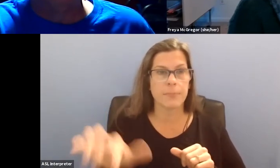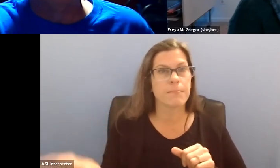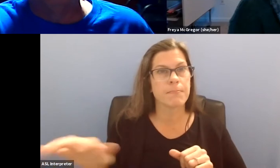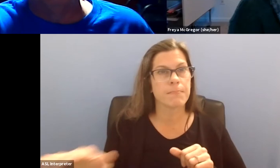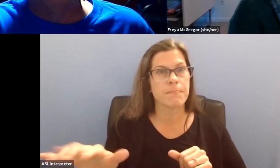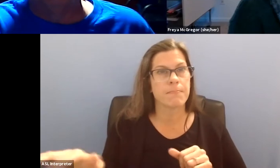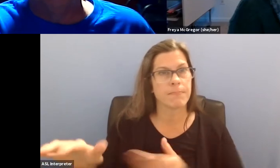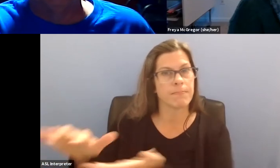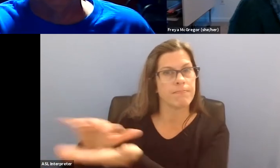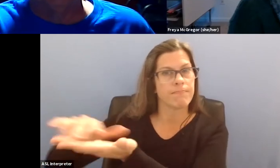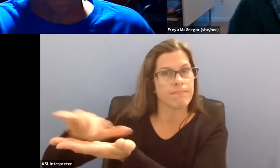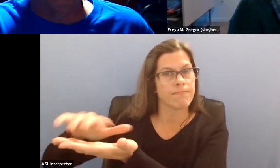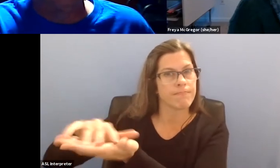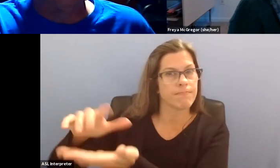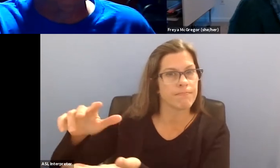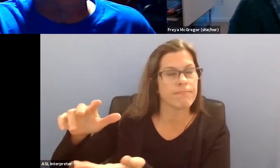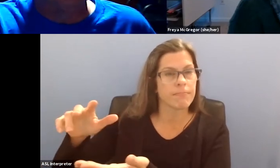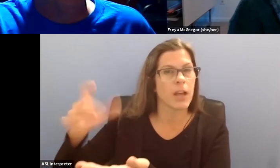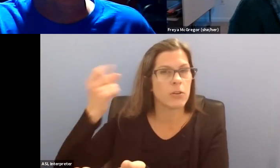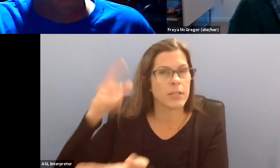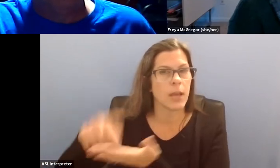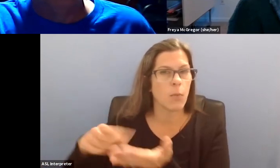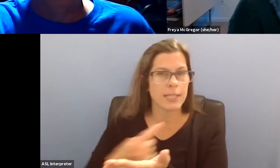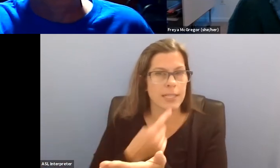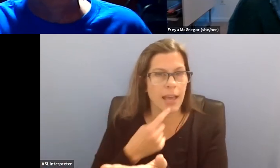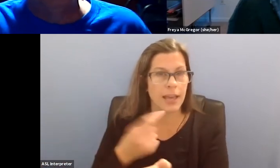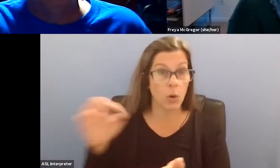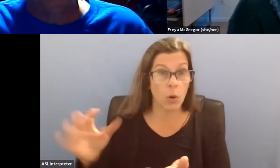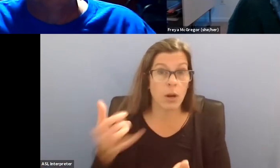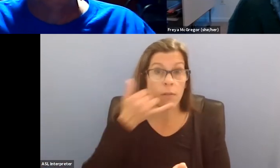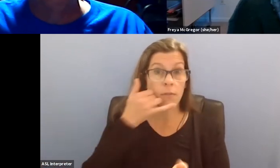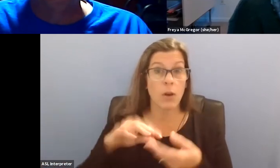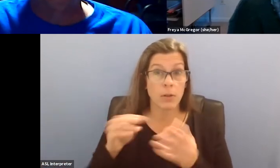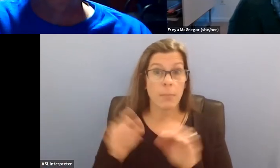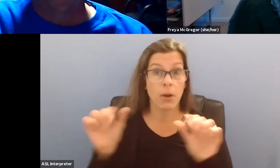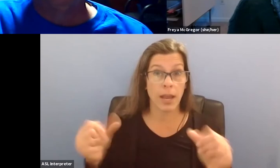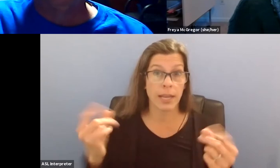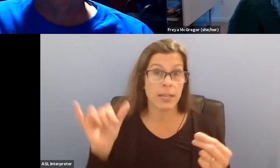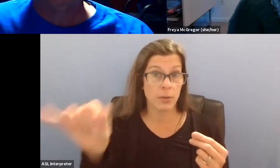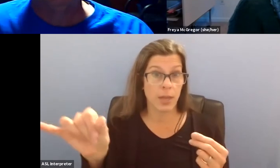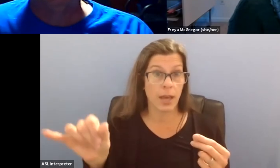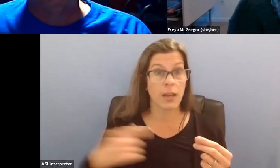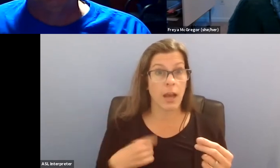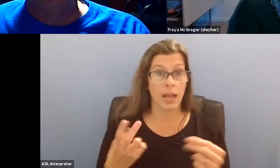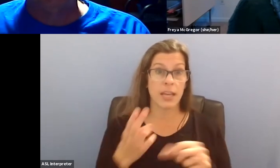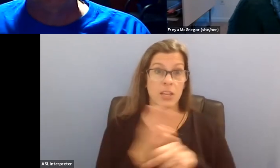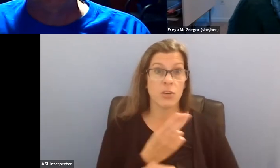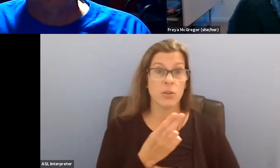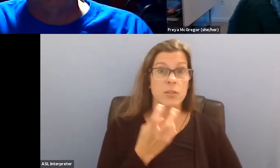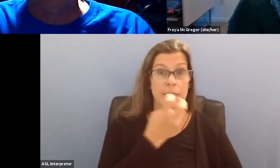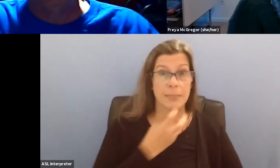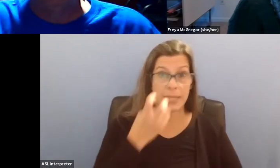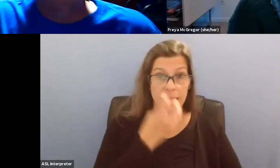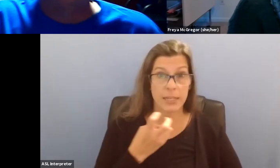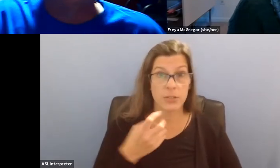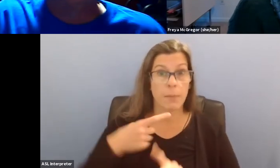if I want to read a phone number back to somebody, I can do it. Uh, but primarily I use speech and I also use it on my iPhone. And when